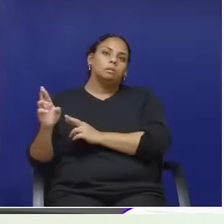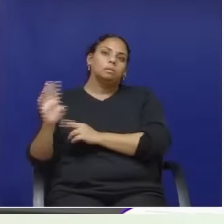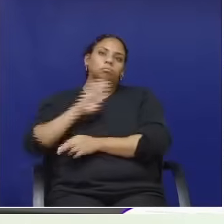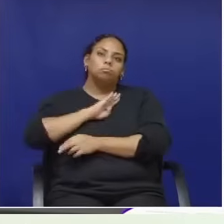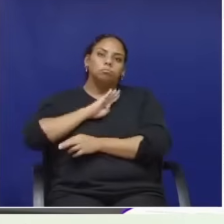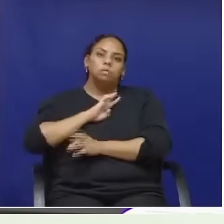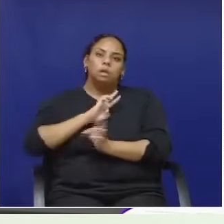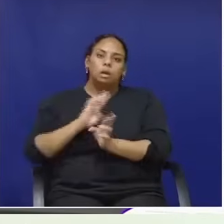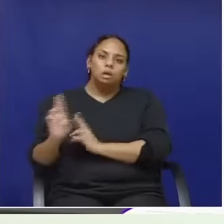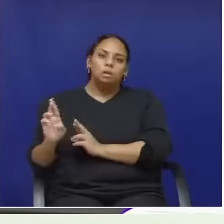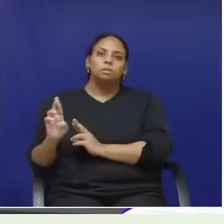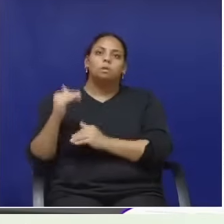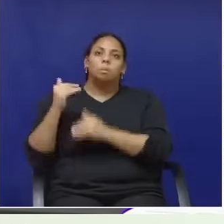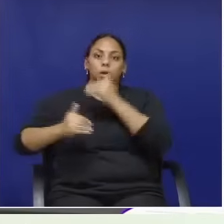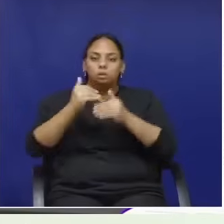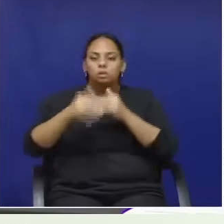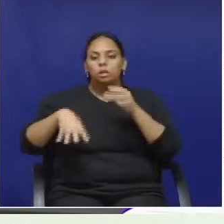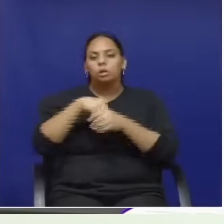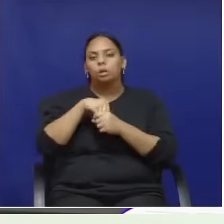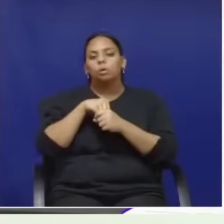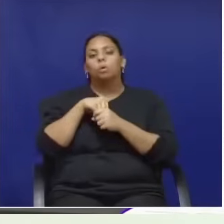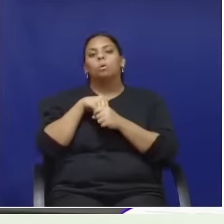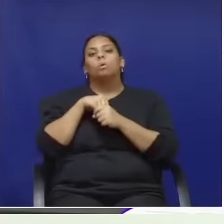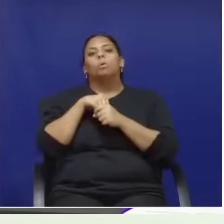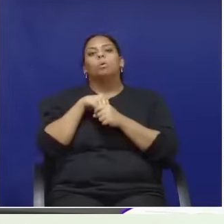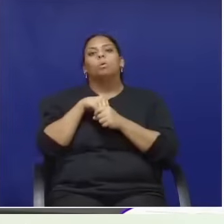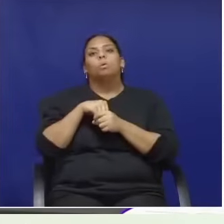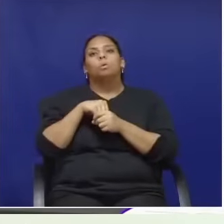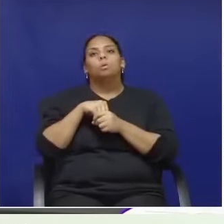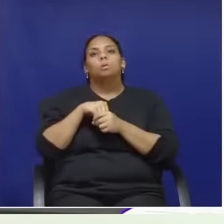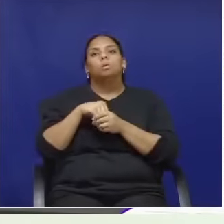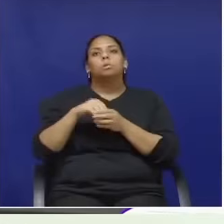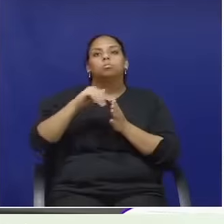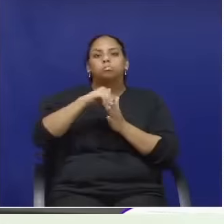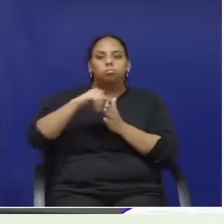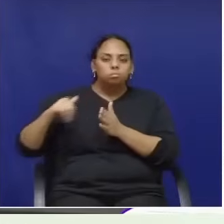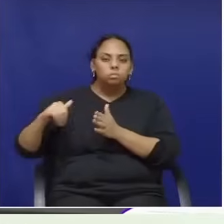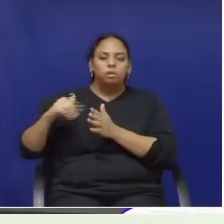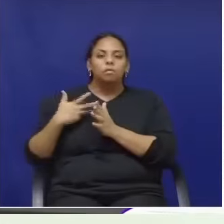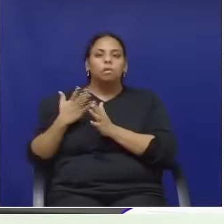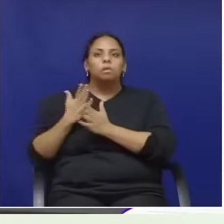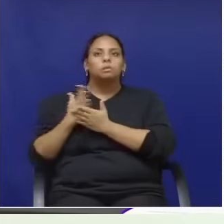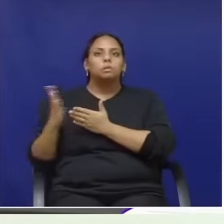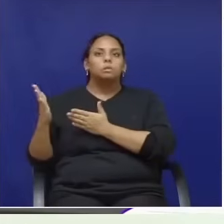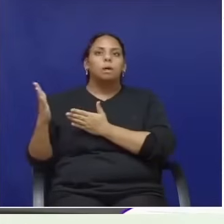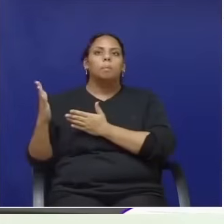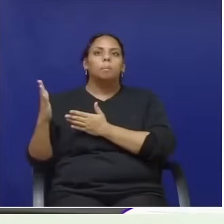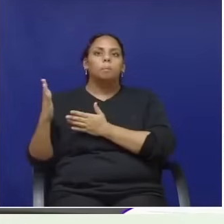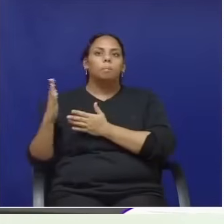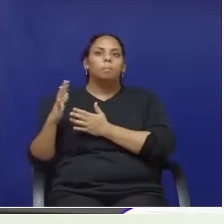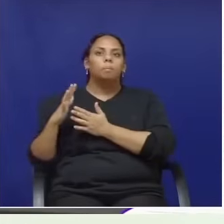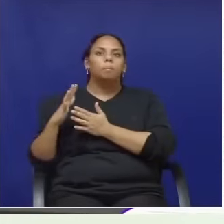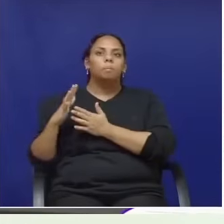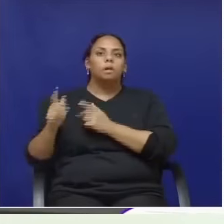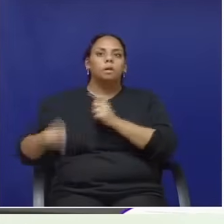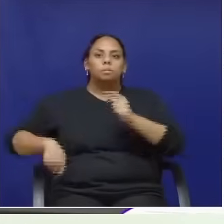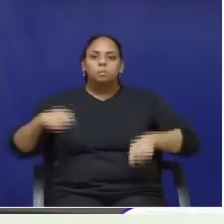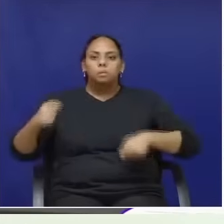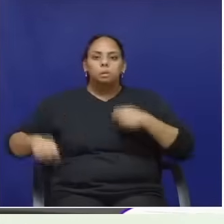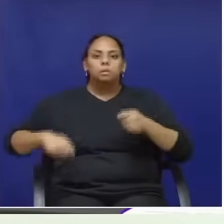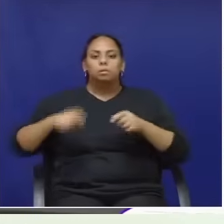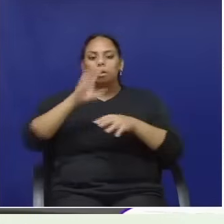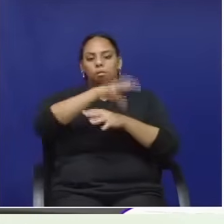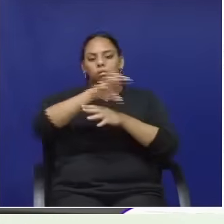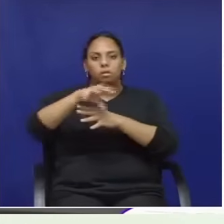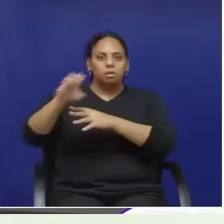prioritization process included reductions and adjustments in certain discretionary spending areas